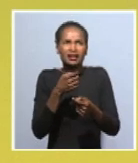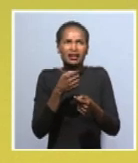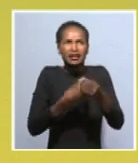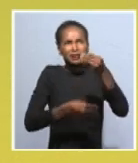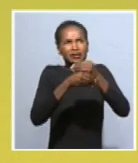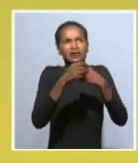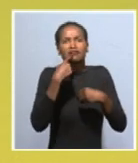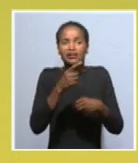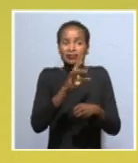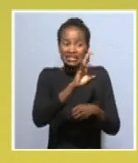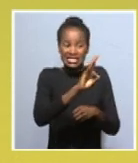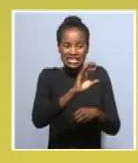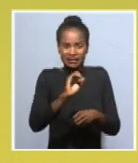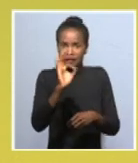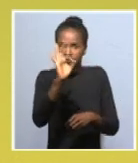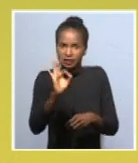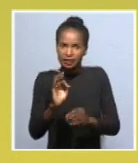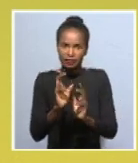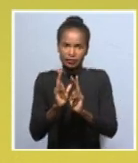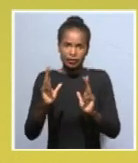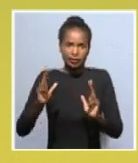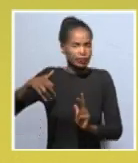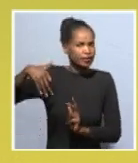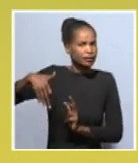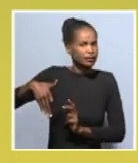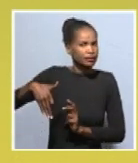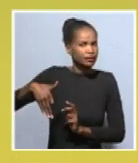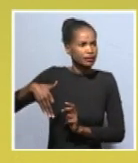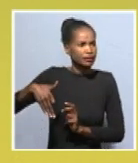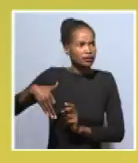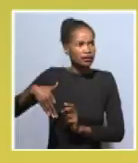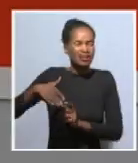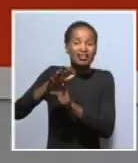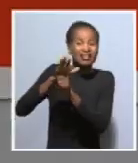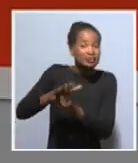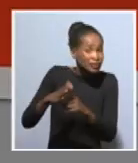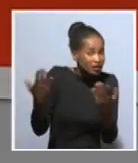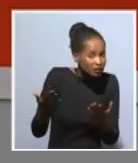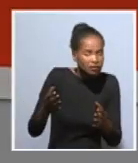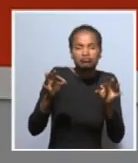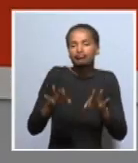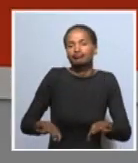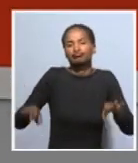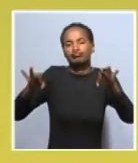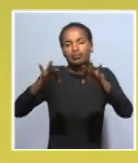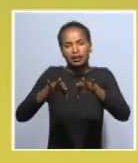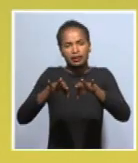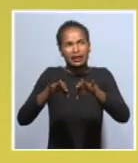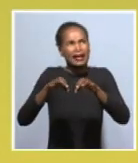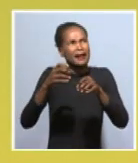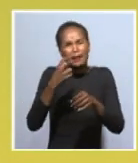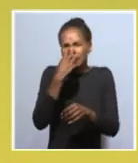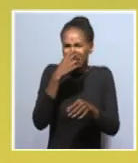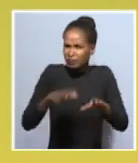to 70% of our population are depending on agriculture. But yet we are